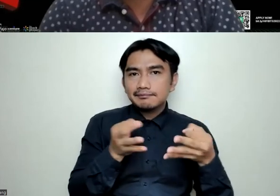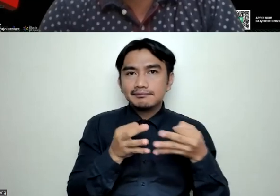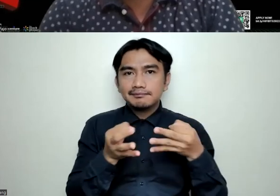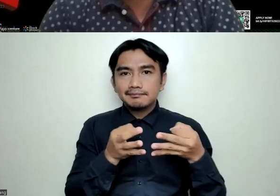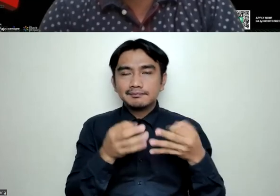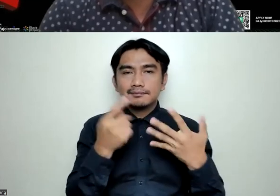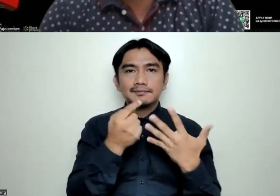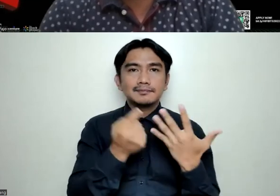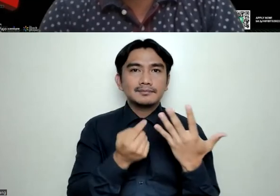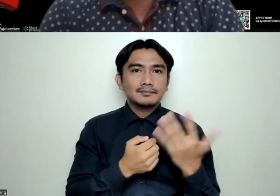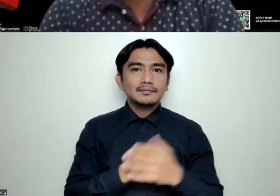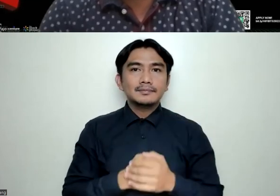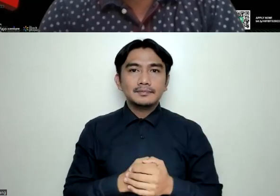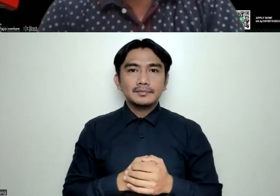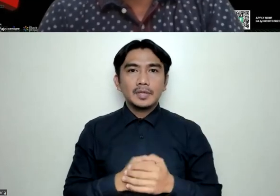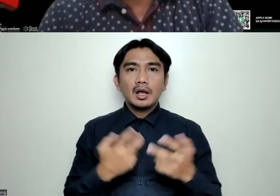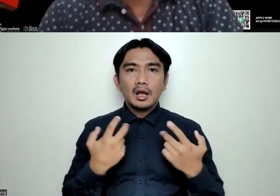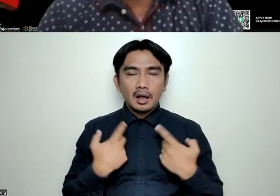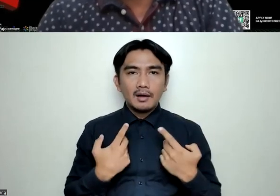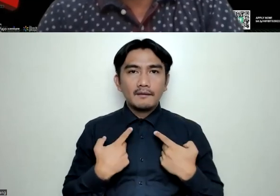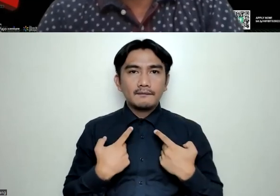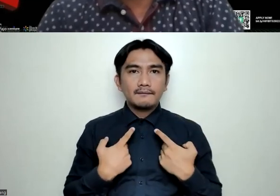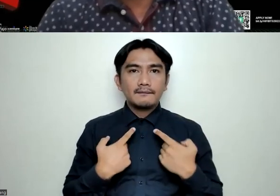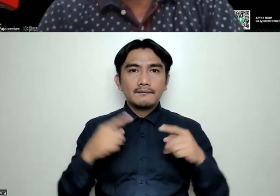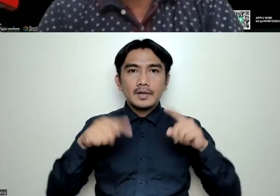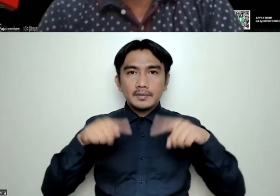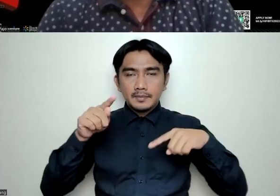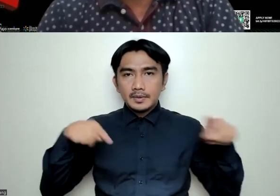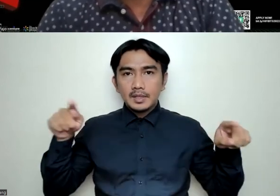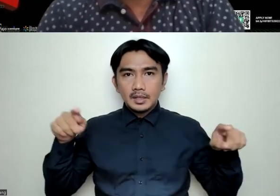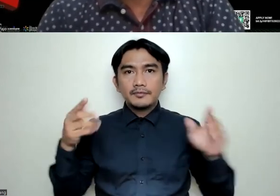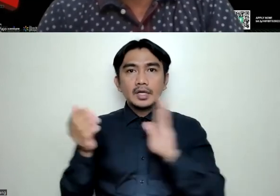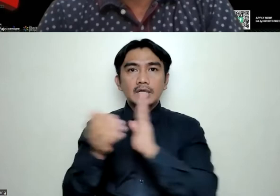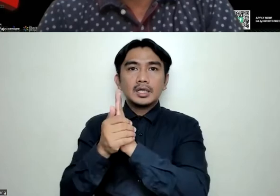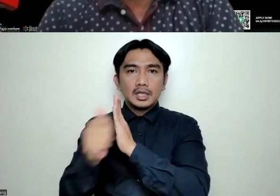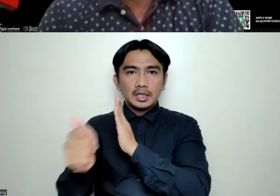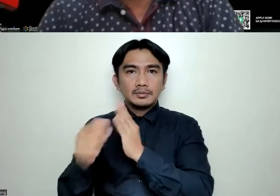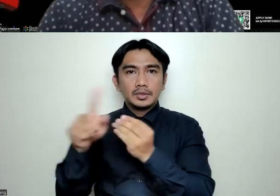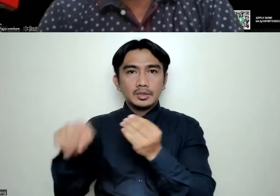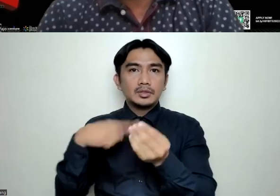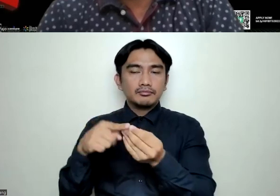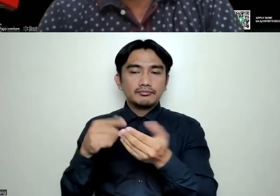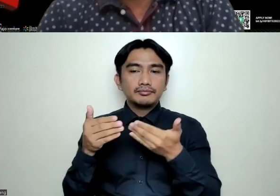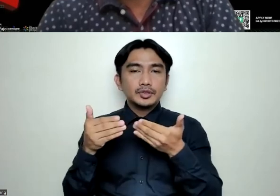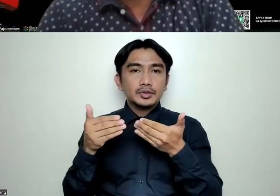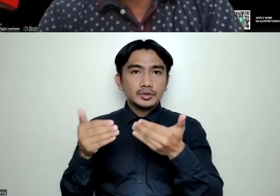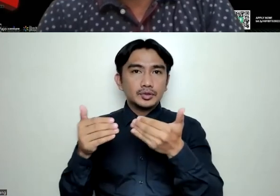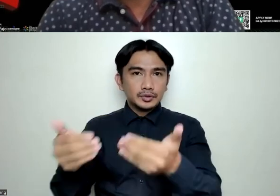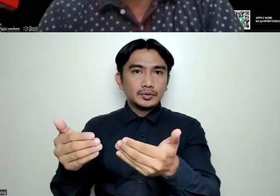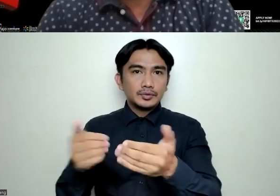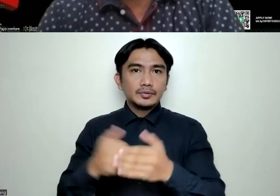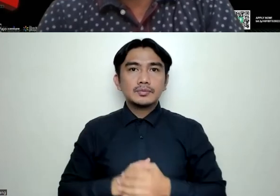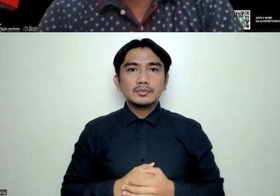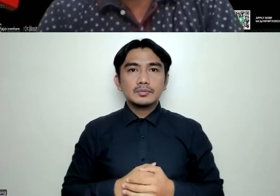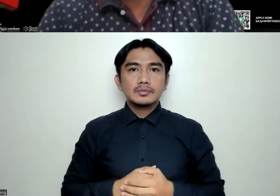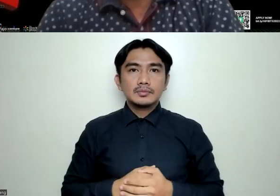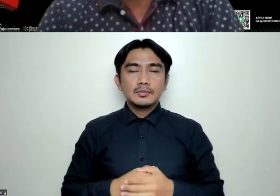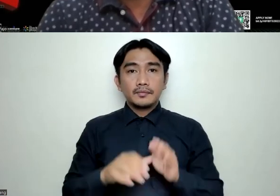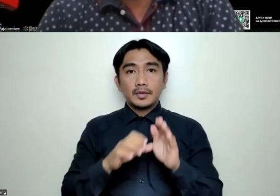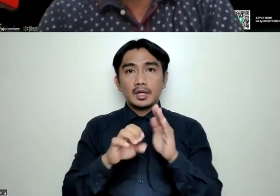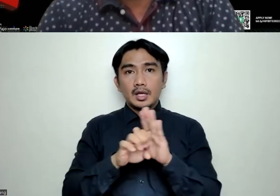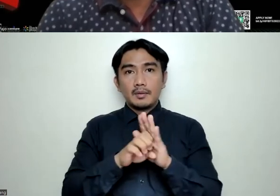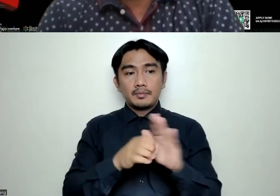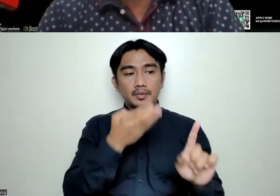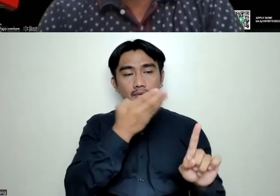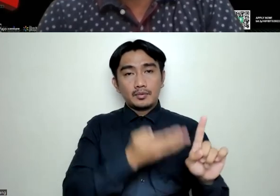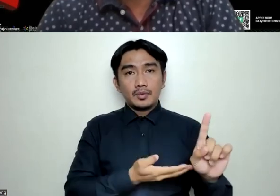of various experts in terms of sustainability champions. Like, we have a one expert